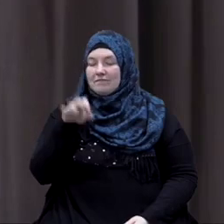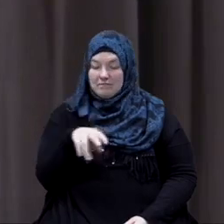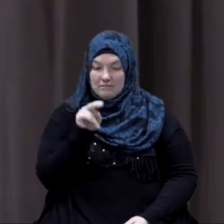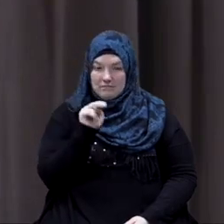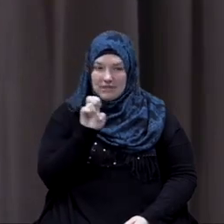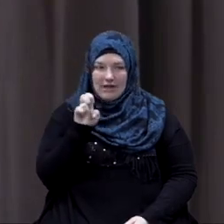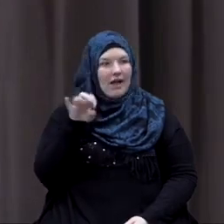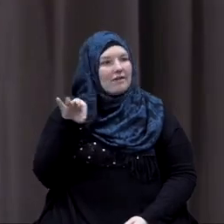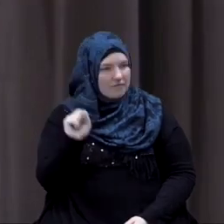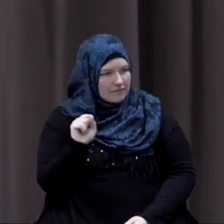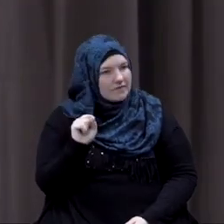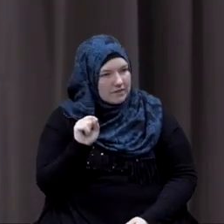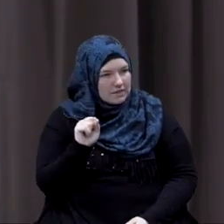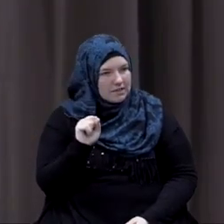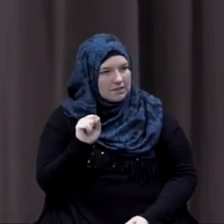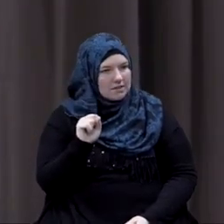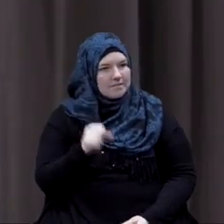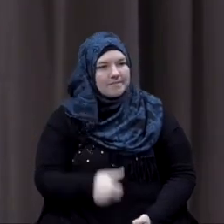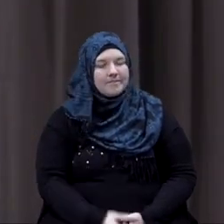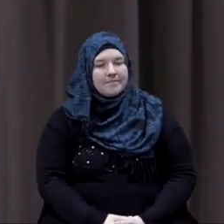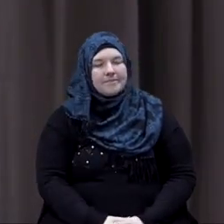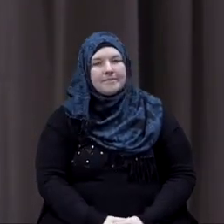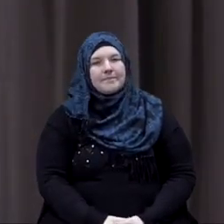Ya ayyatuha nafsu al-mutma'inna.